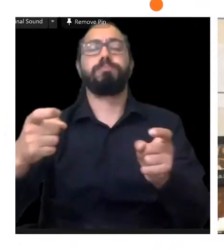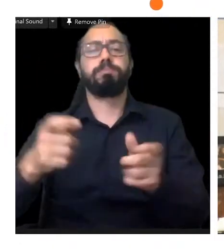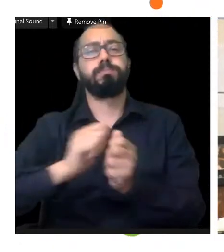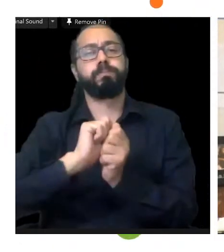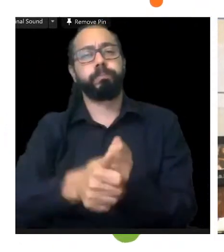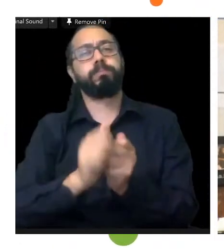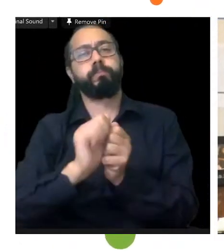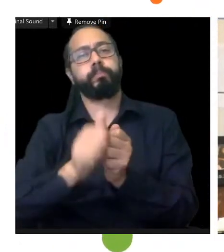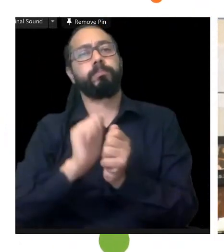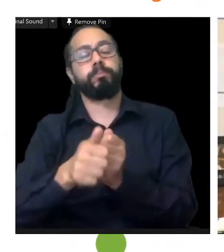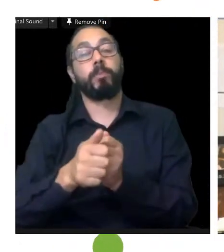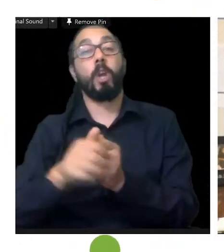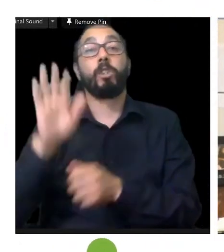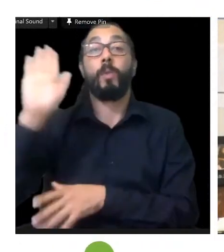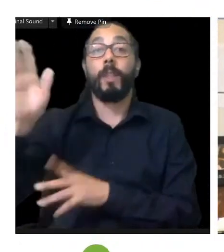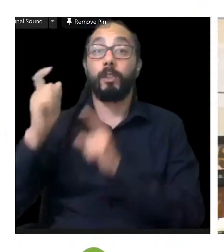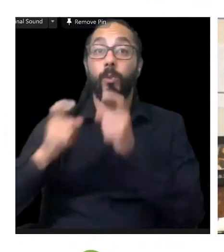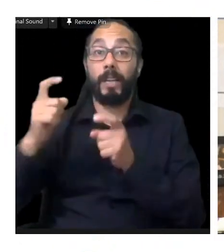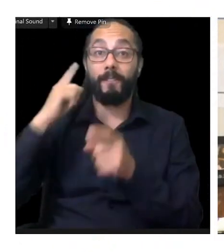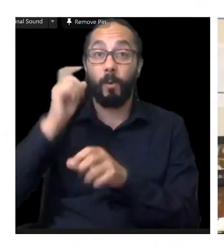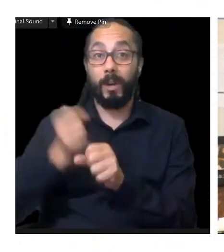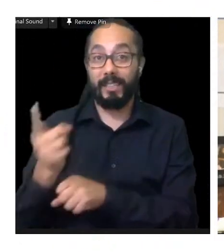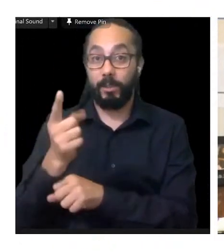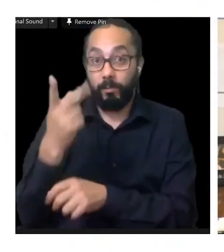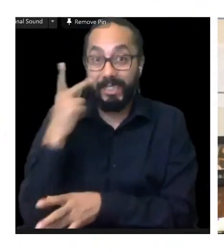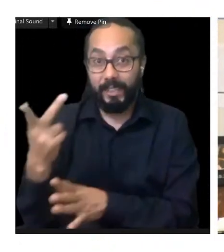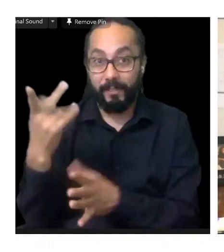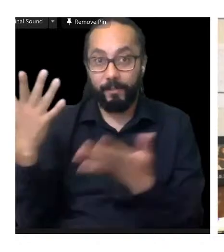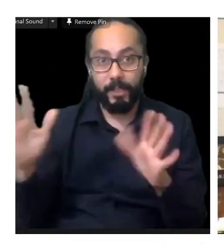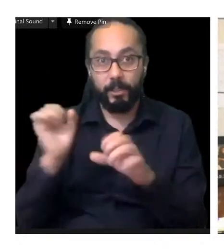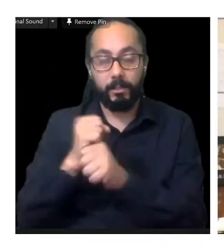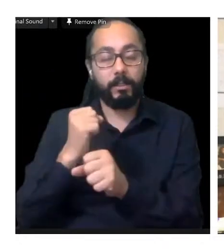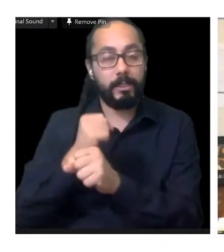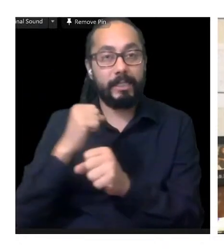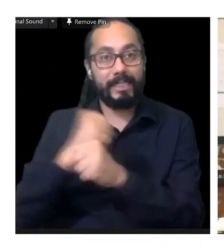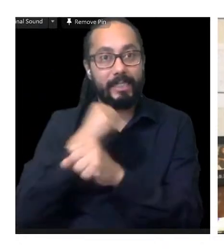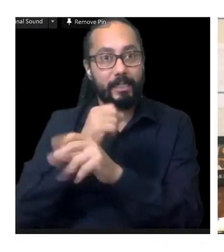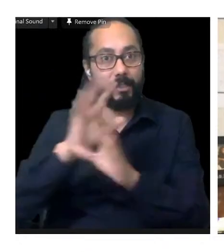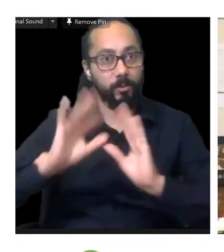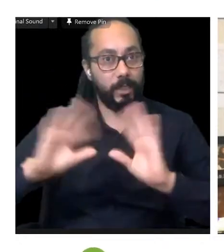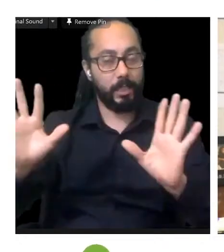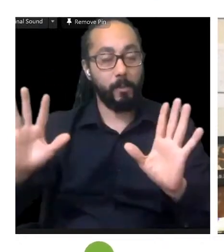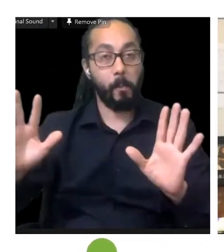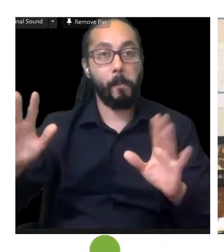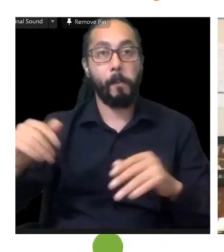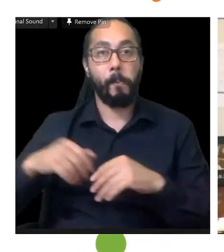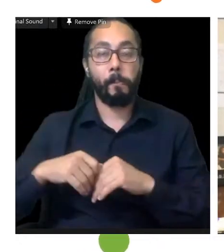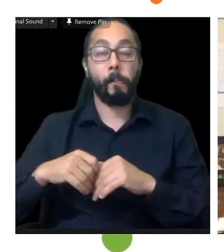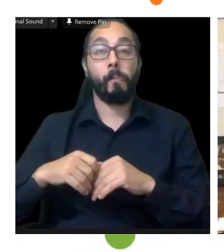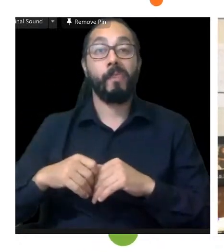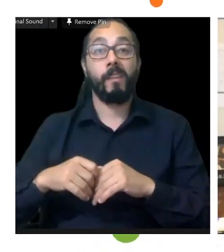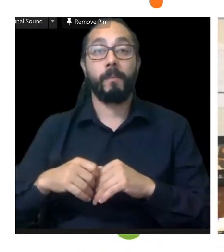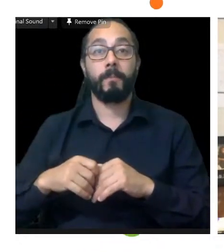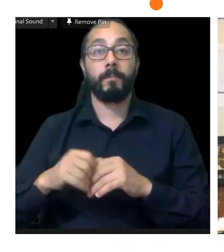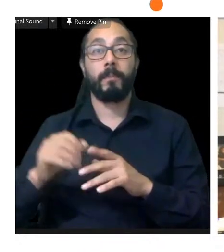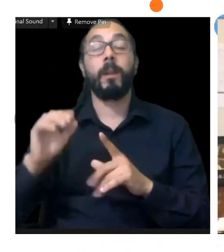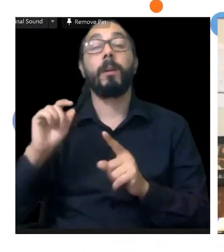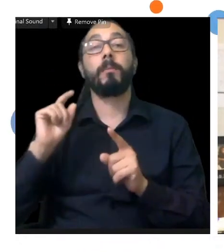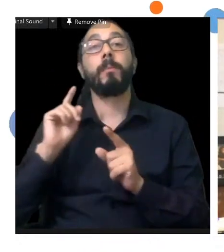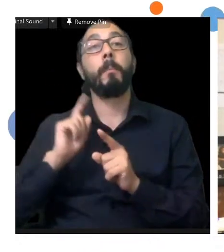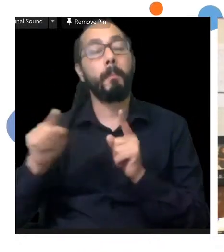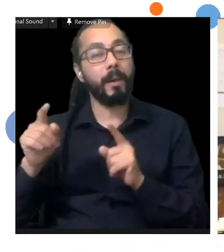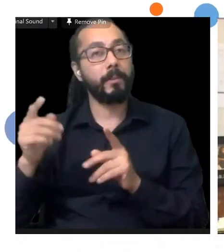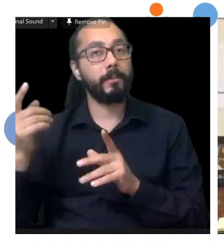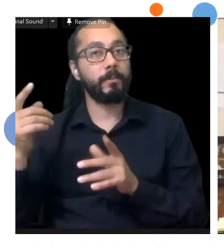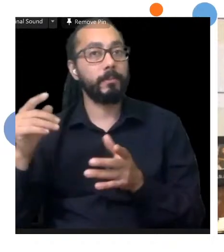donations that they're intending on making next year, which we've seen now very clearly in the data with big numbers. Let's pull those donations forward into this year so that we actually